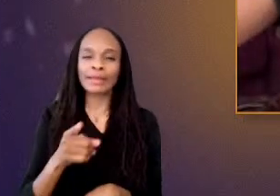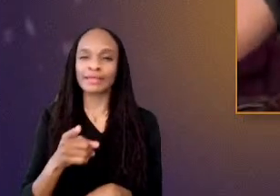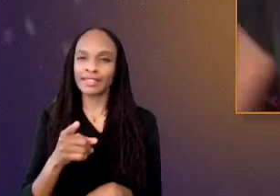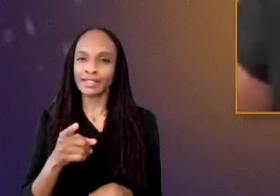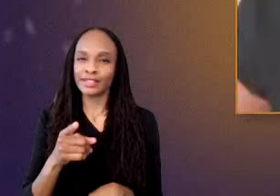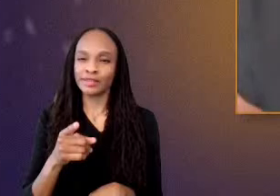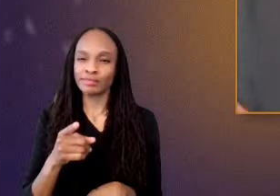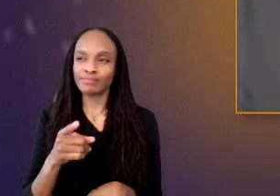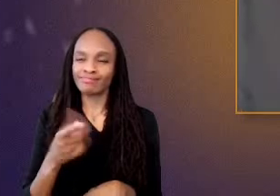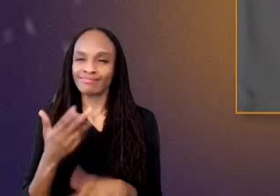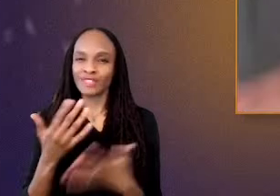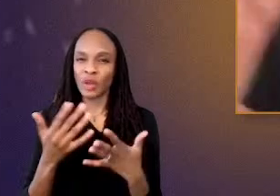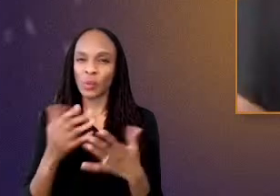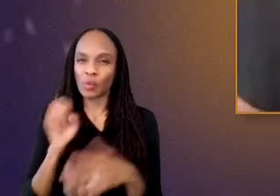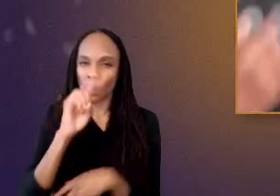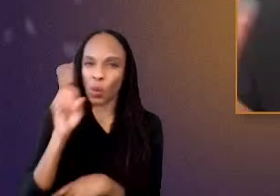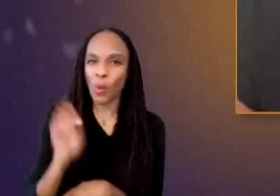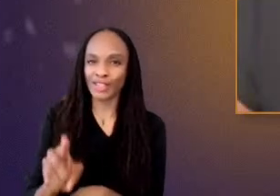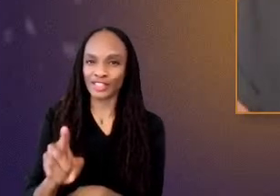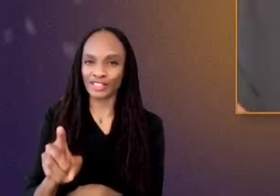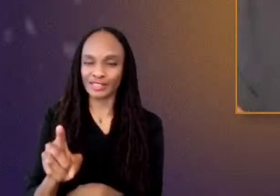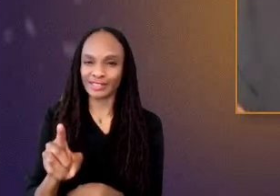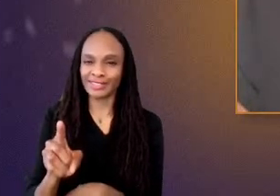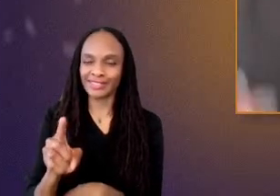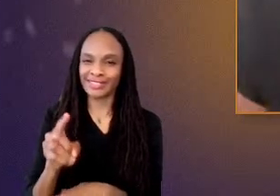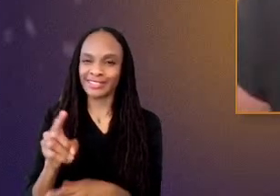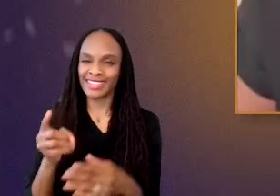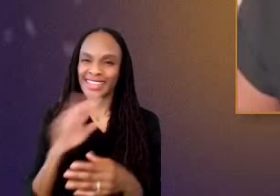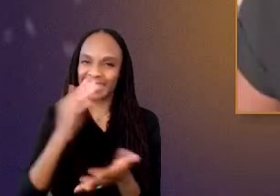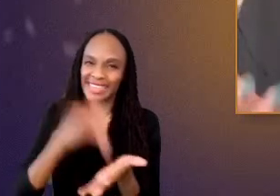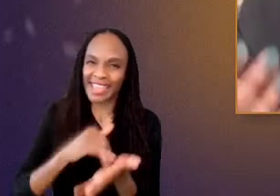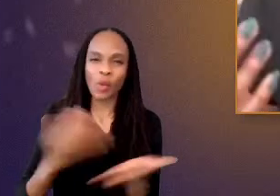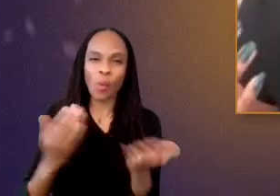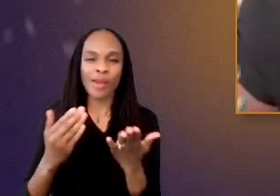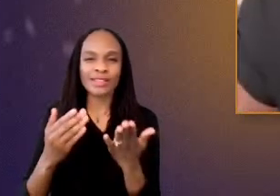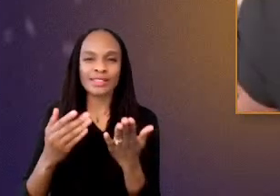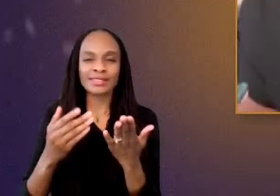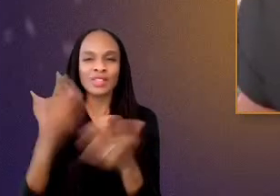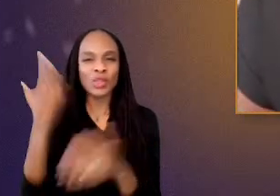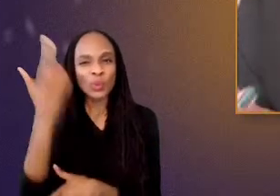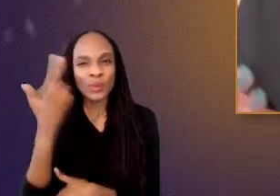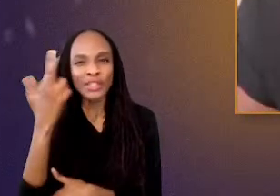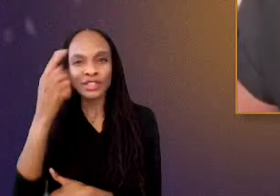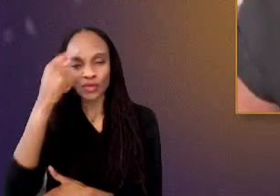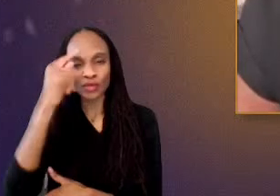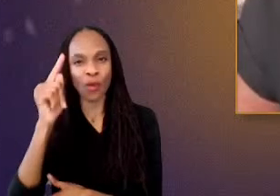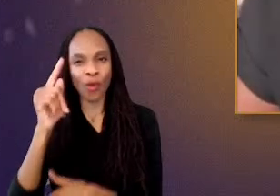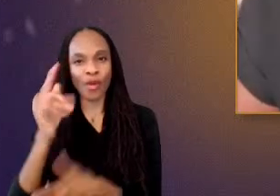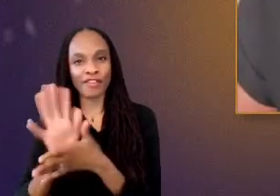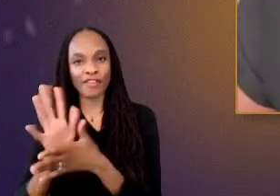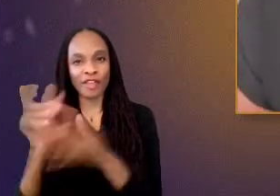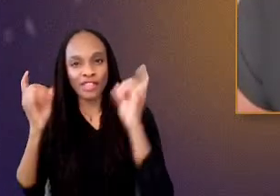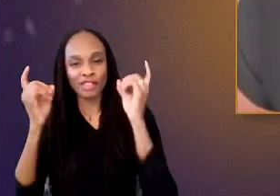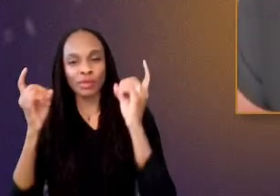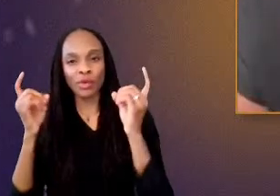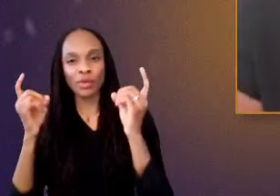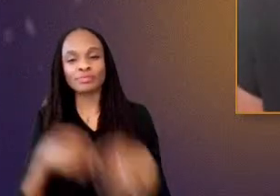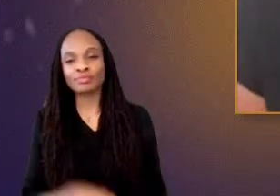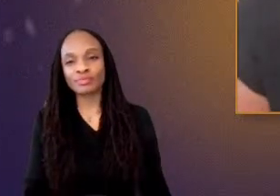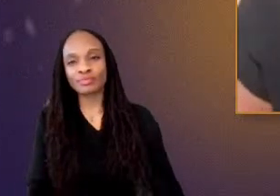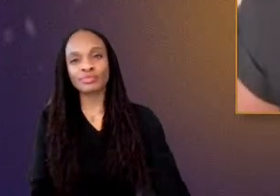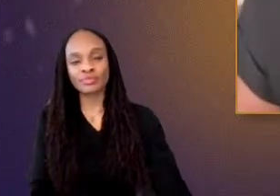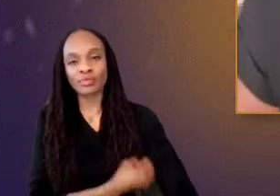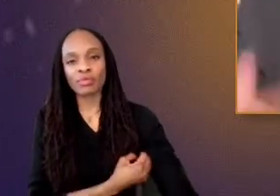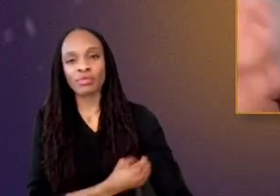into question, it's this question again of what is the purpose of film festivals and sort of what are we What